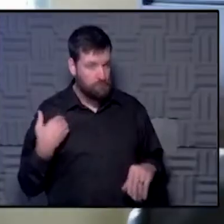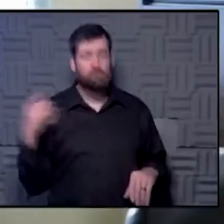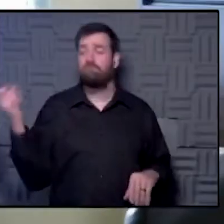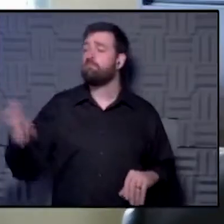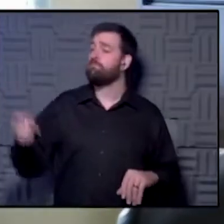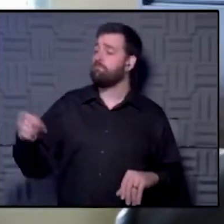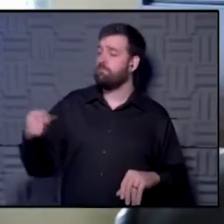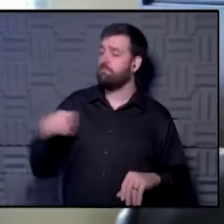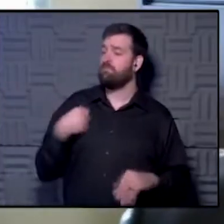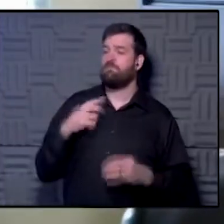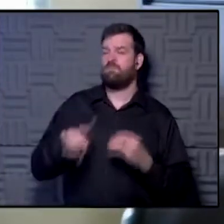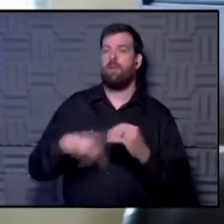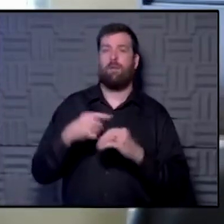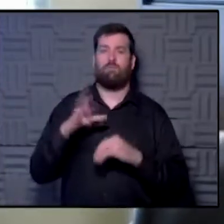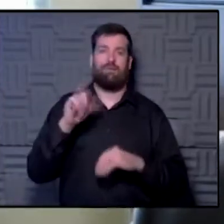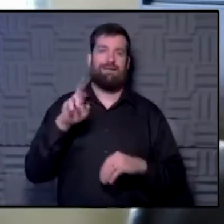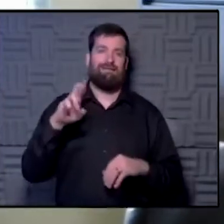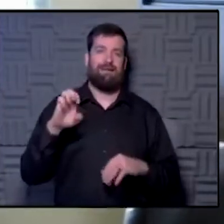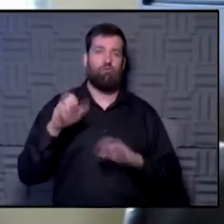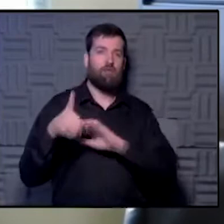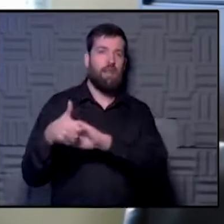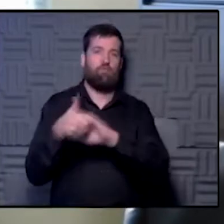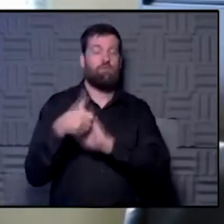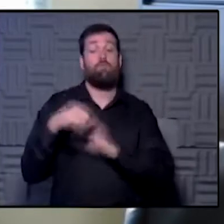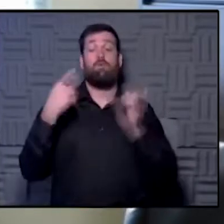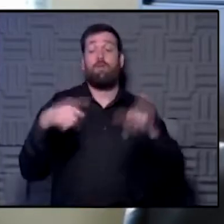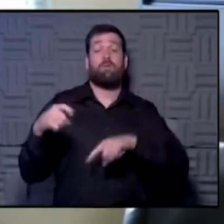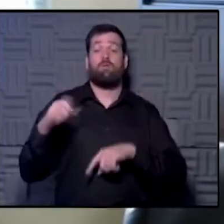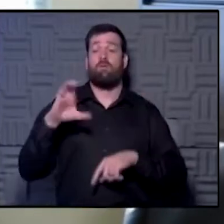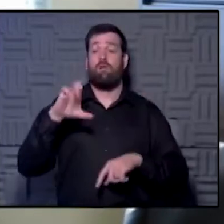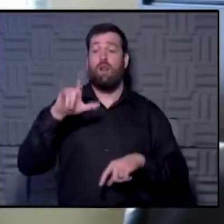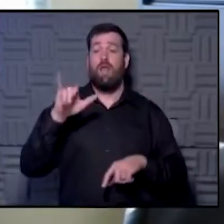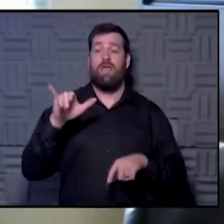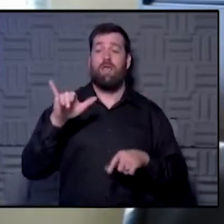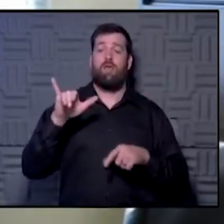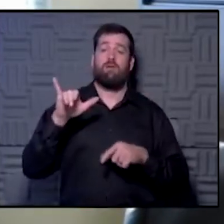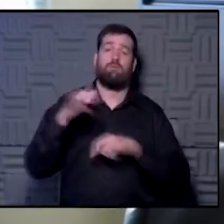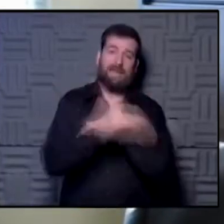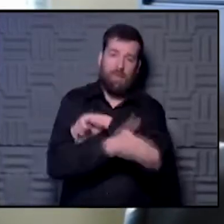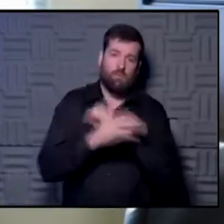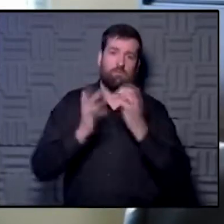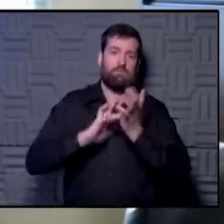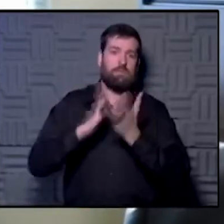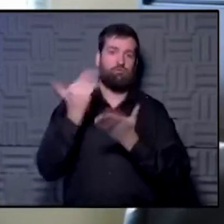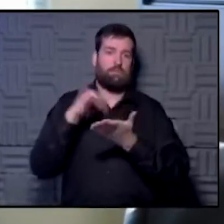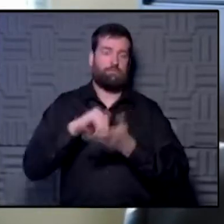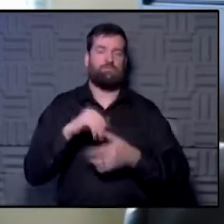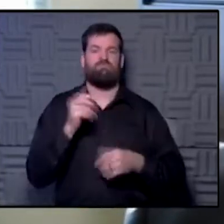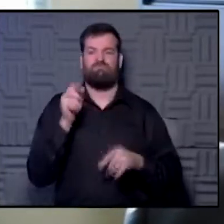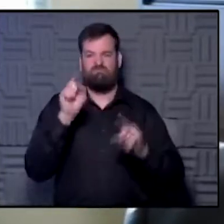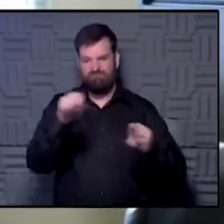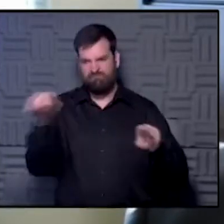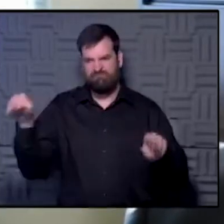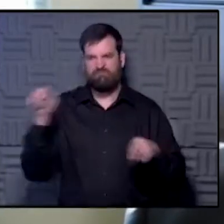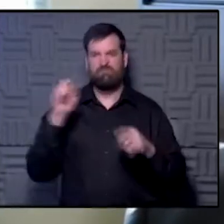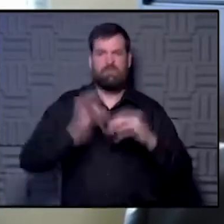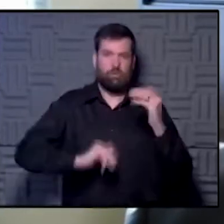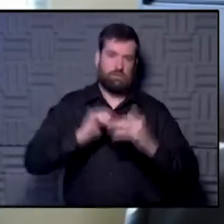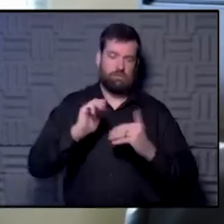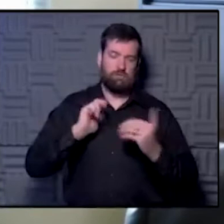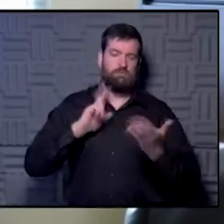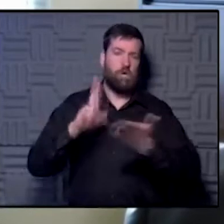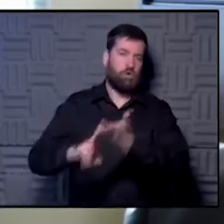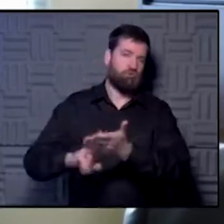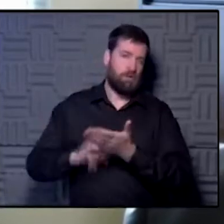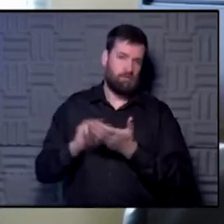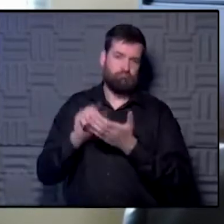just about the Care Collaborative and what's happened at Clay County Medical Center and a lot of the other facilities that we've contracted with the collaborative.